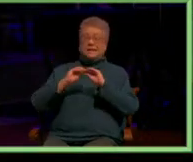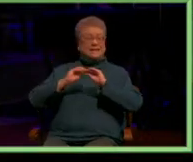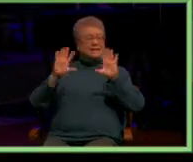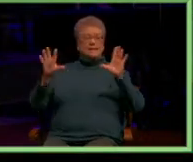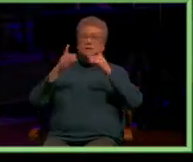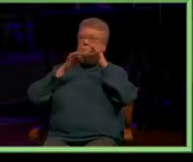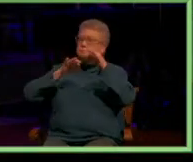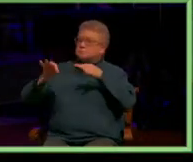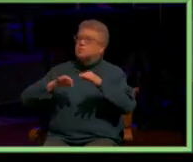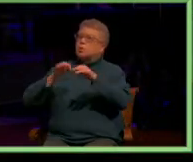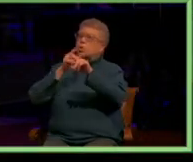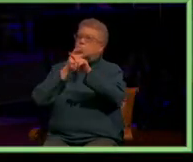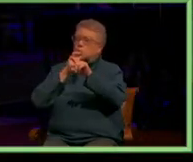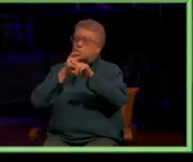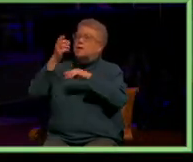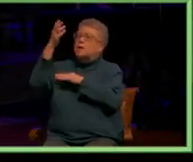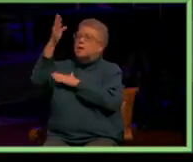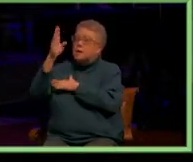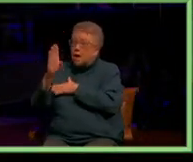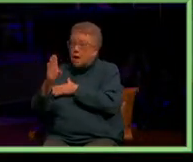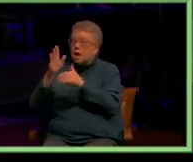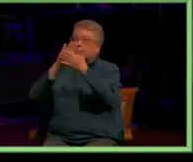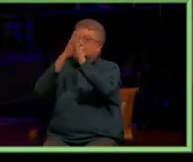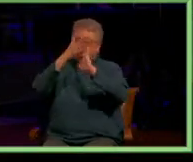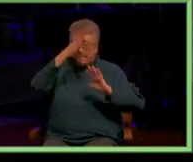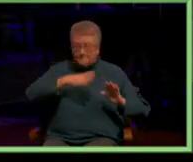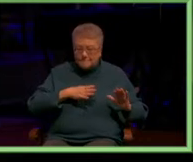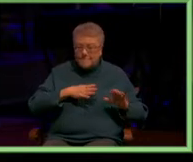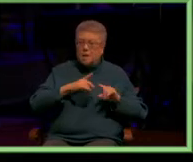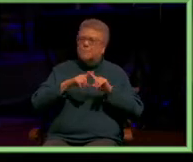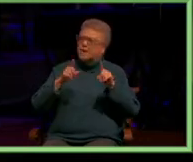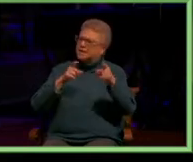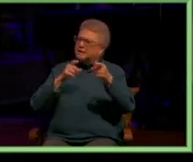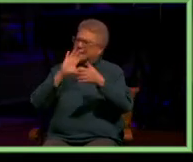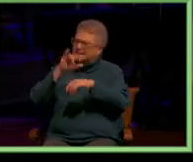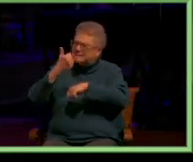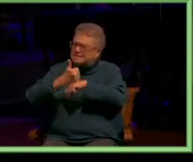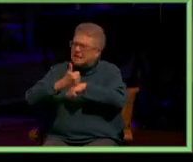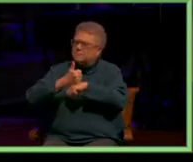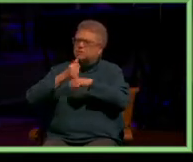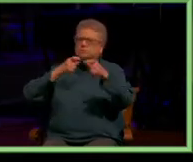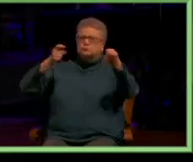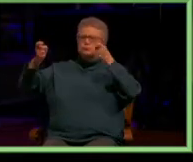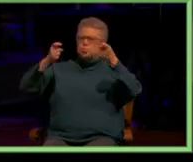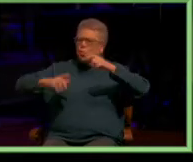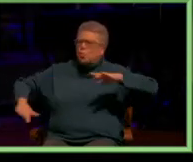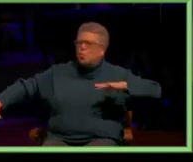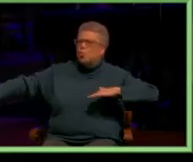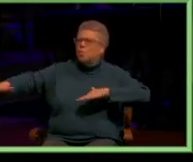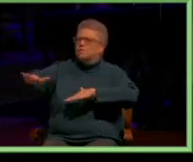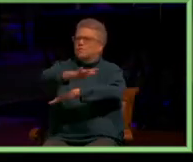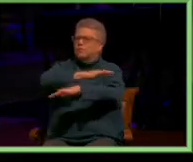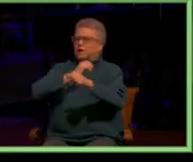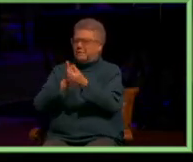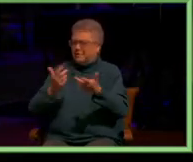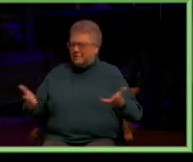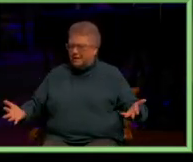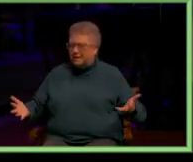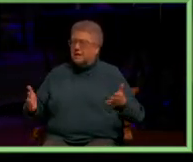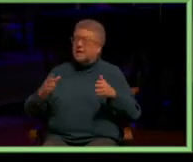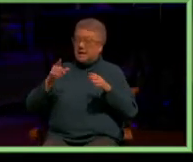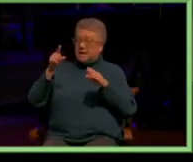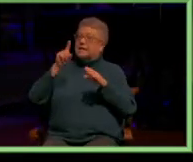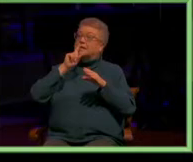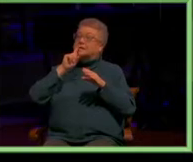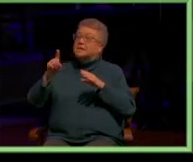who he is God in the flesh, he makes a claim about his rank, of his status over creation. Listen to what it says. He is the image of the